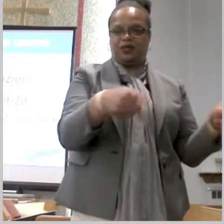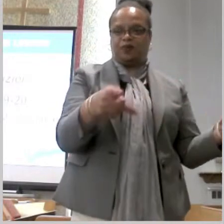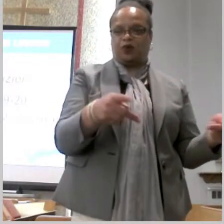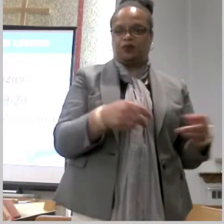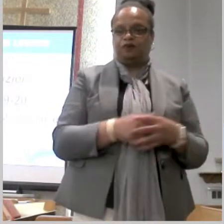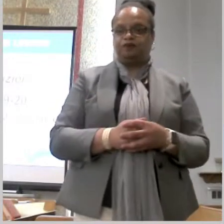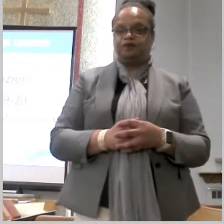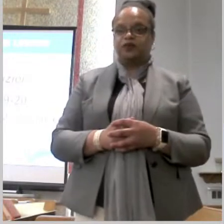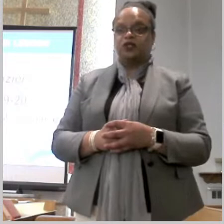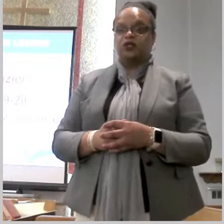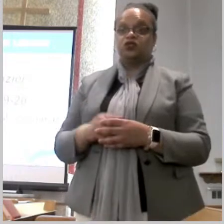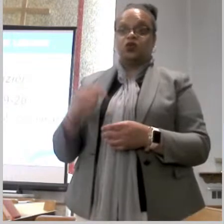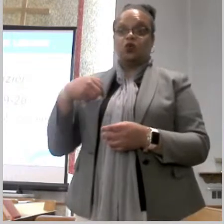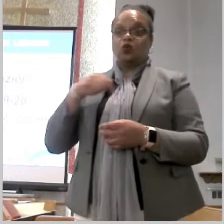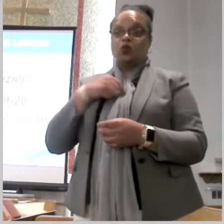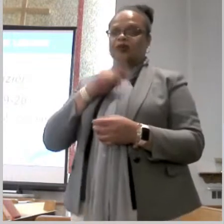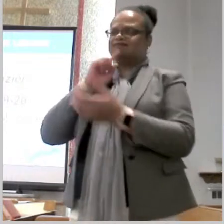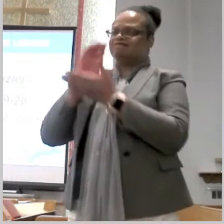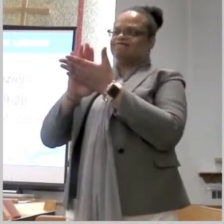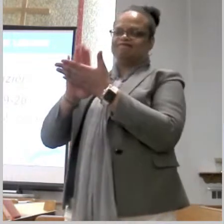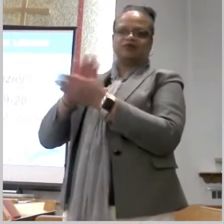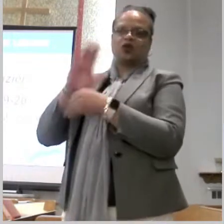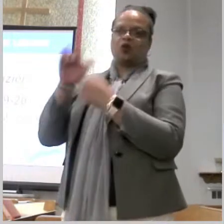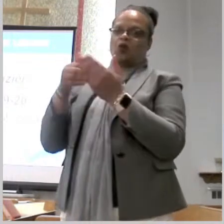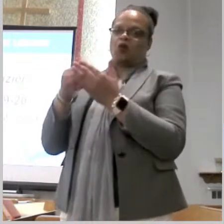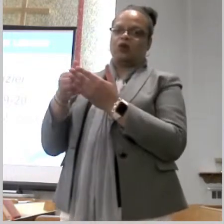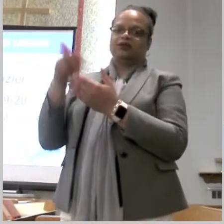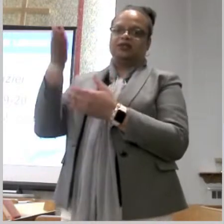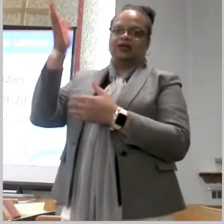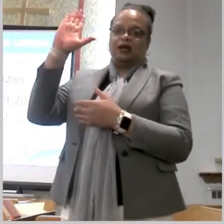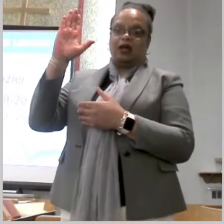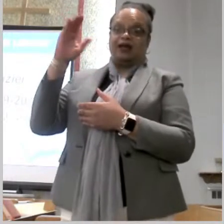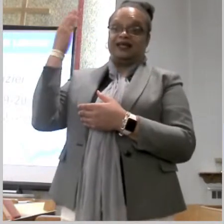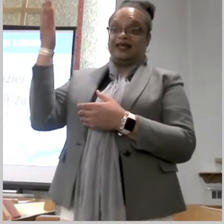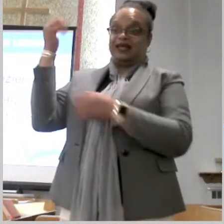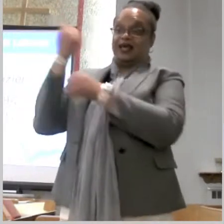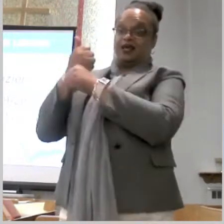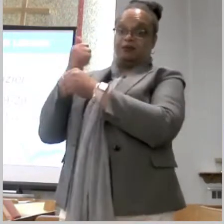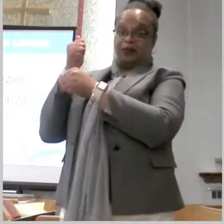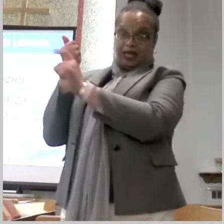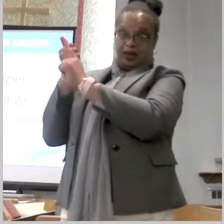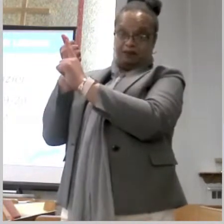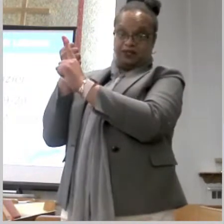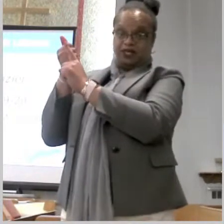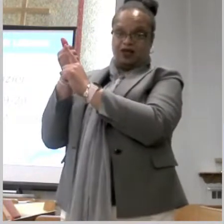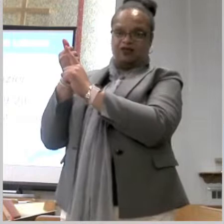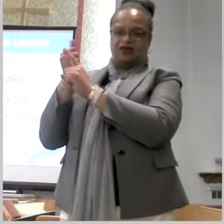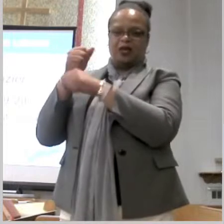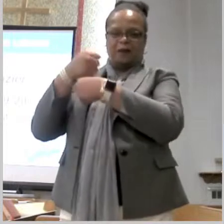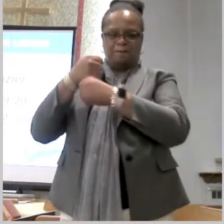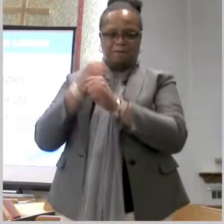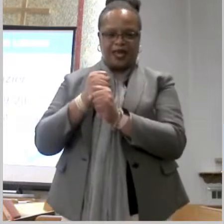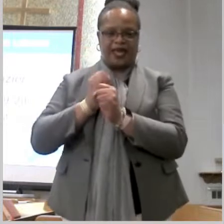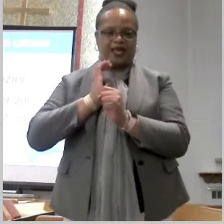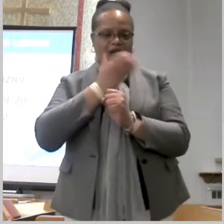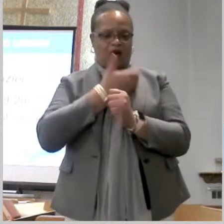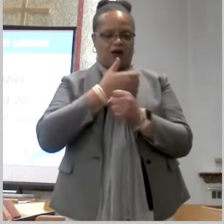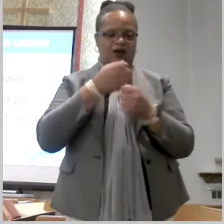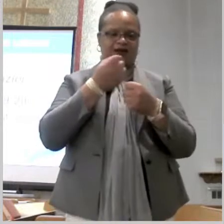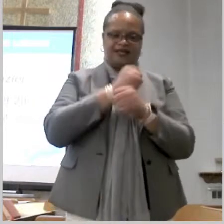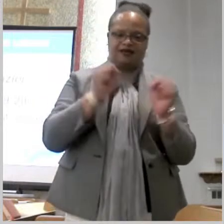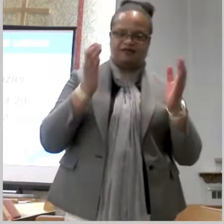life goes to God. The master artist who lovingly crafted the masterpiece of our salvation on the